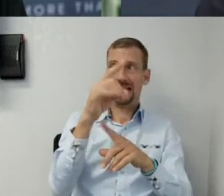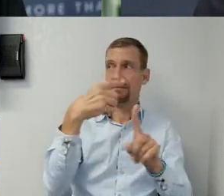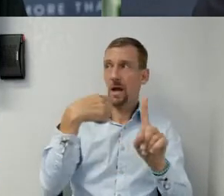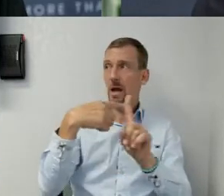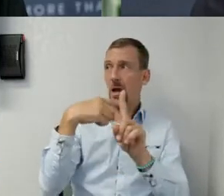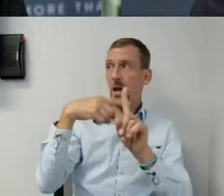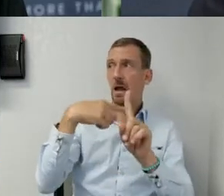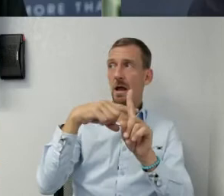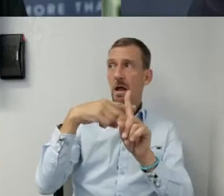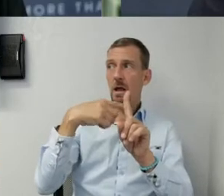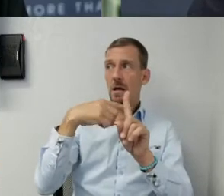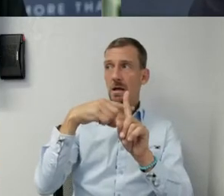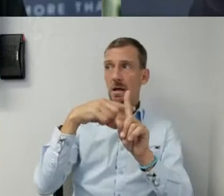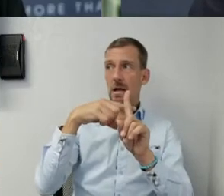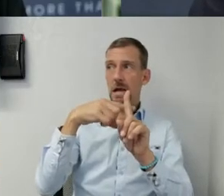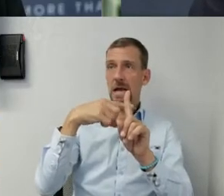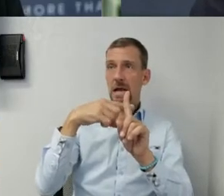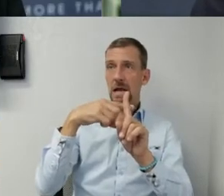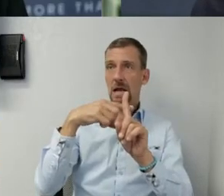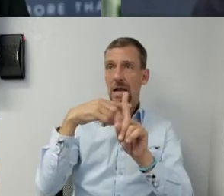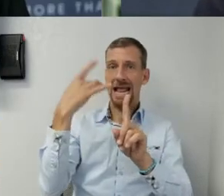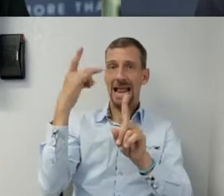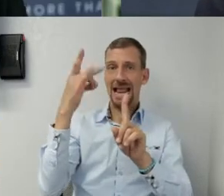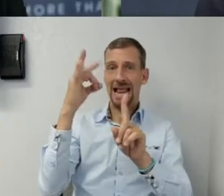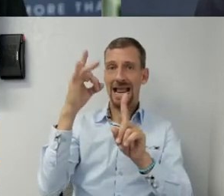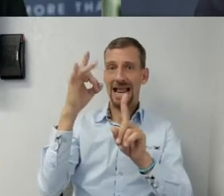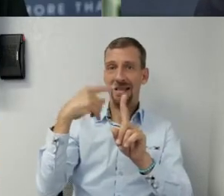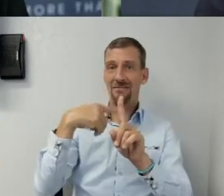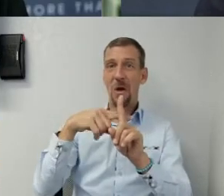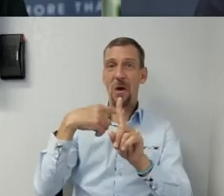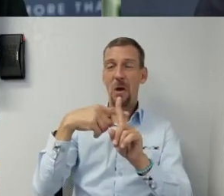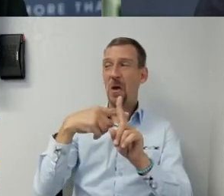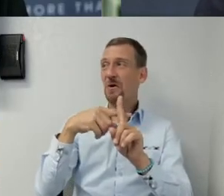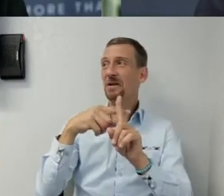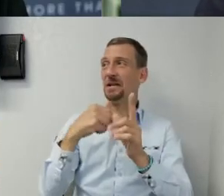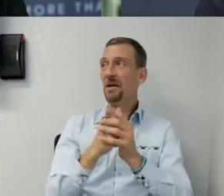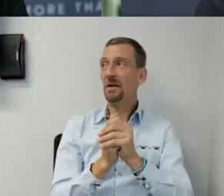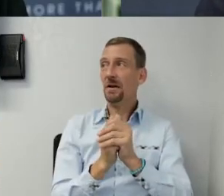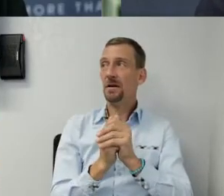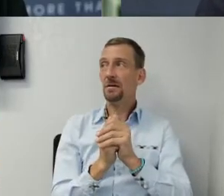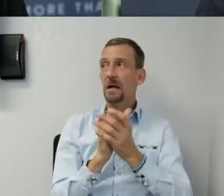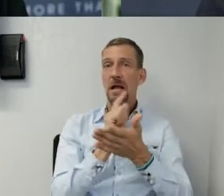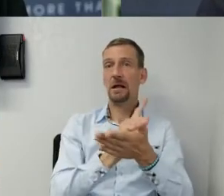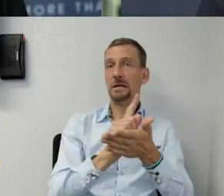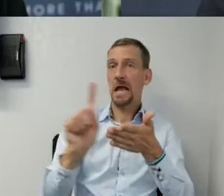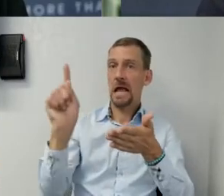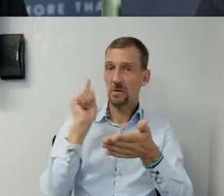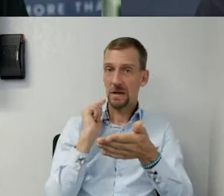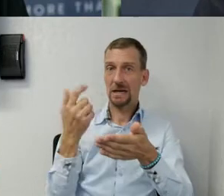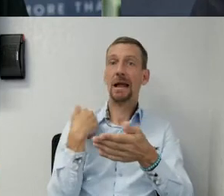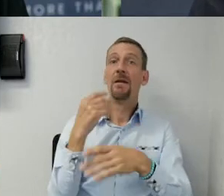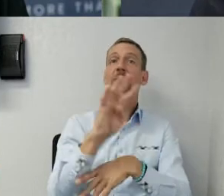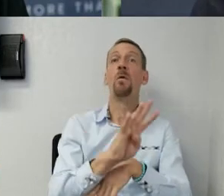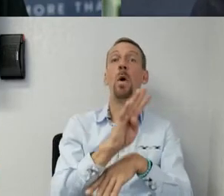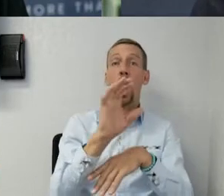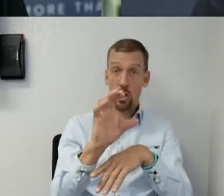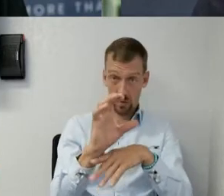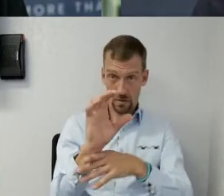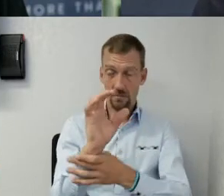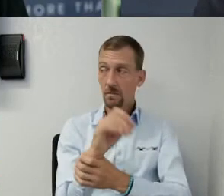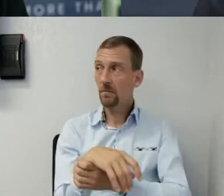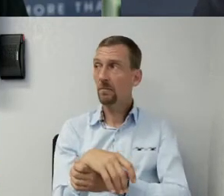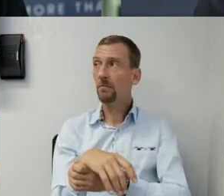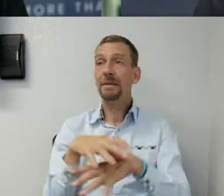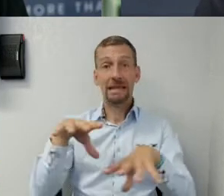positive. 18? Yeah, very interesting. Yeah. So last week we had 400 that